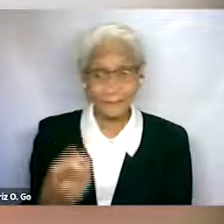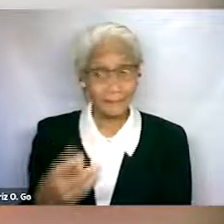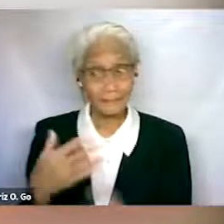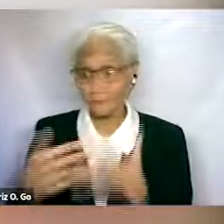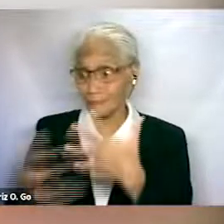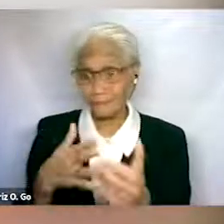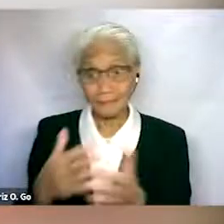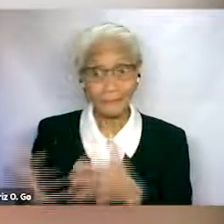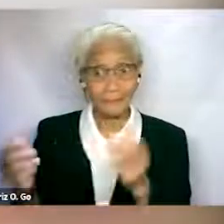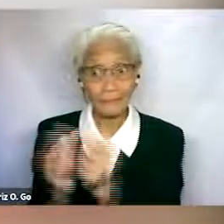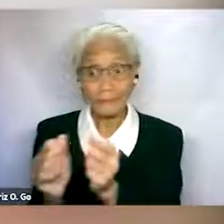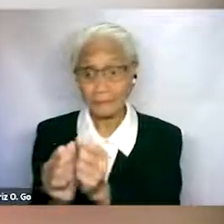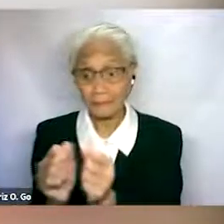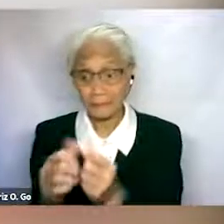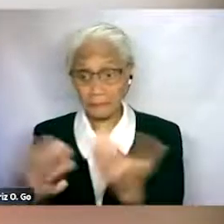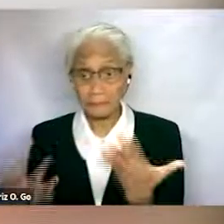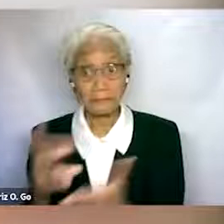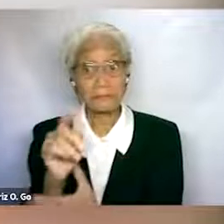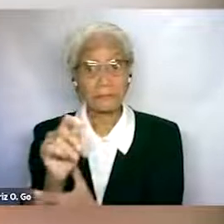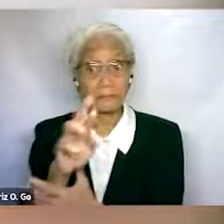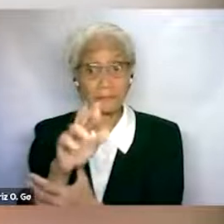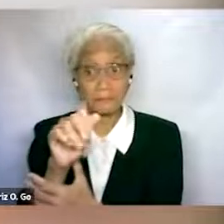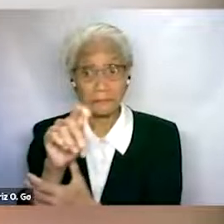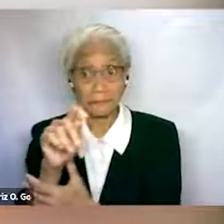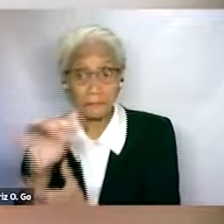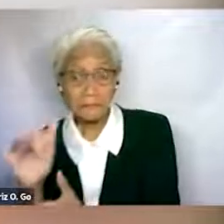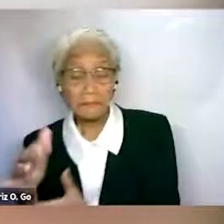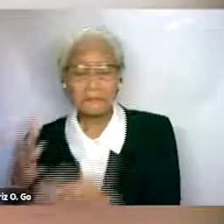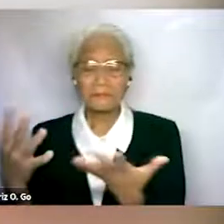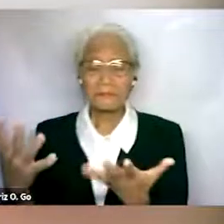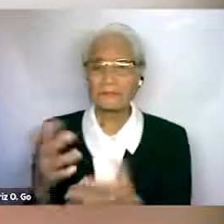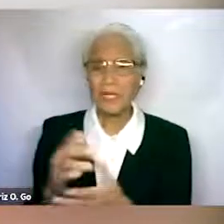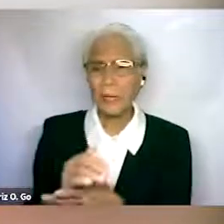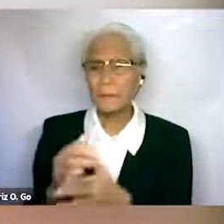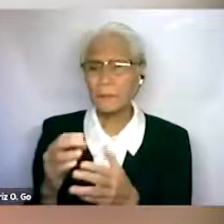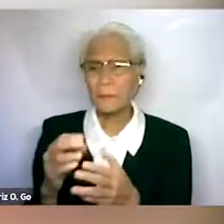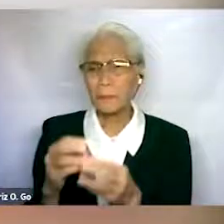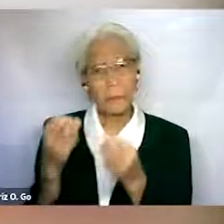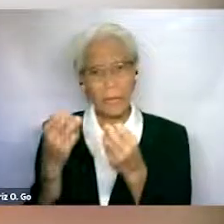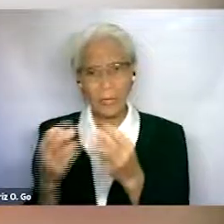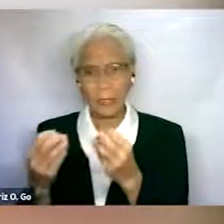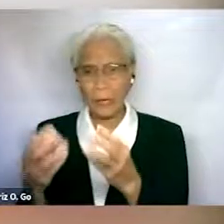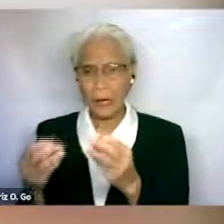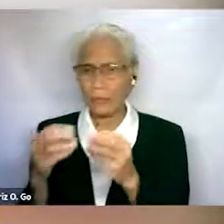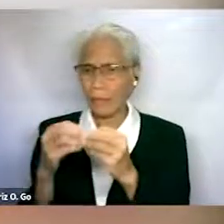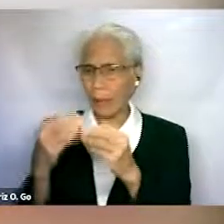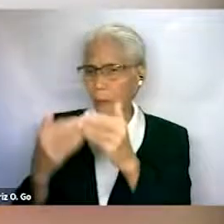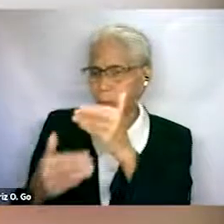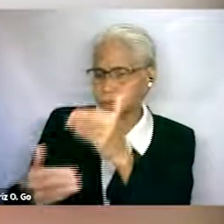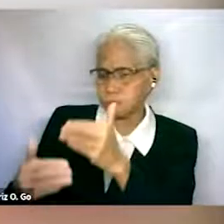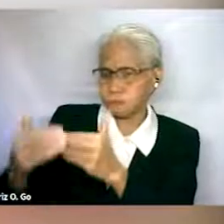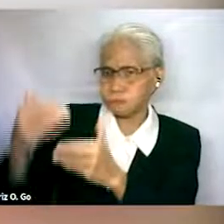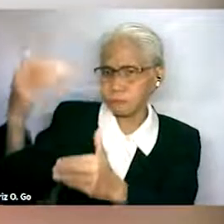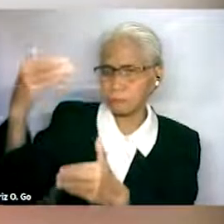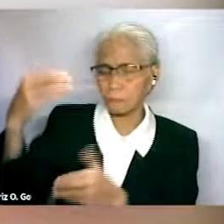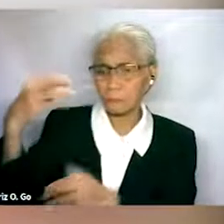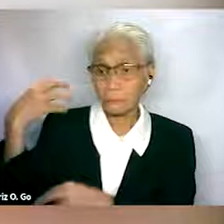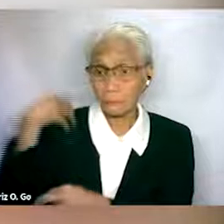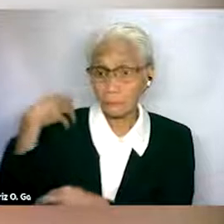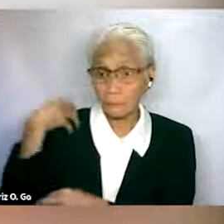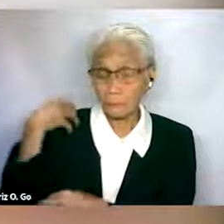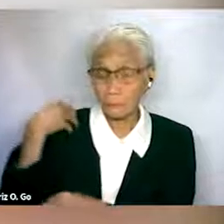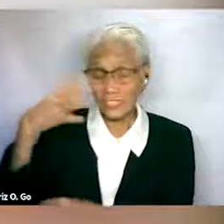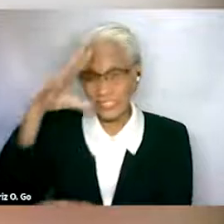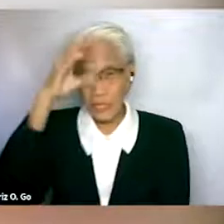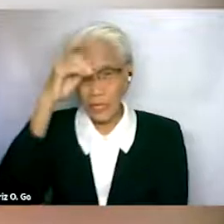in the 1960s and 1970s. And it was the women ambassadors and advocates for women's human rights who fought for a niche that did